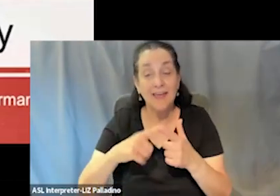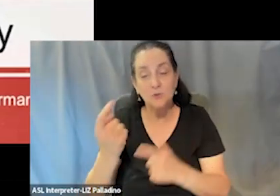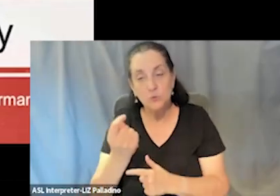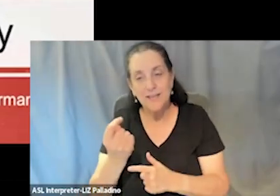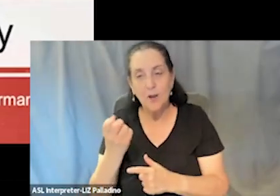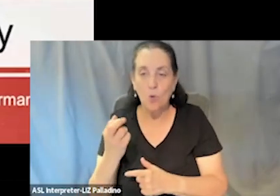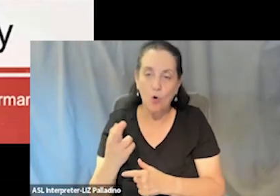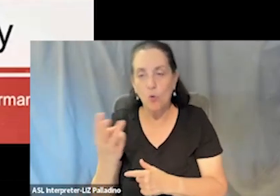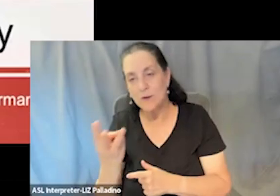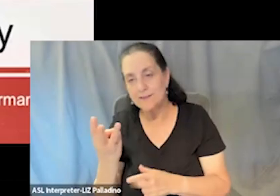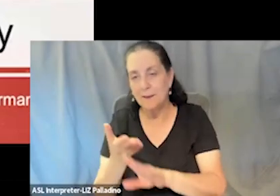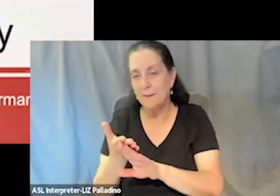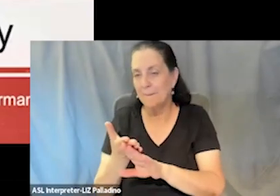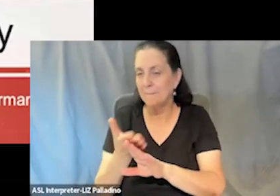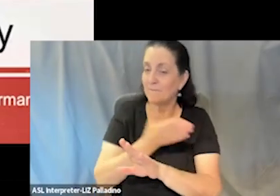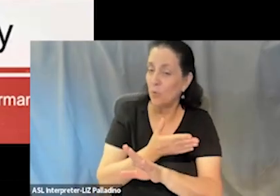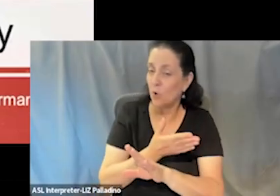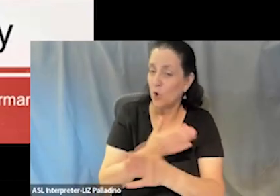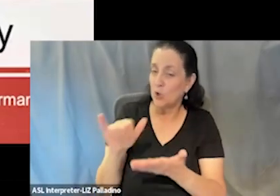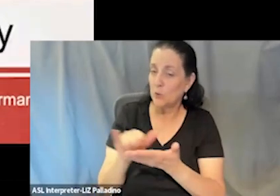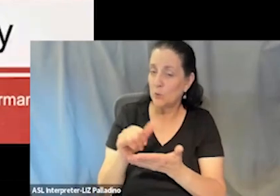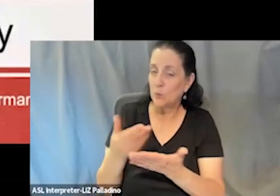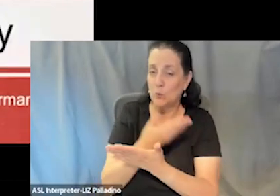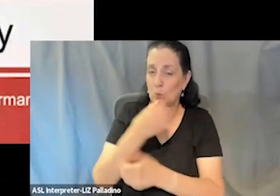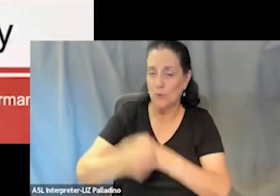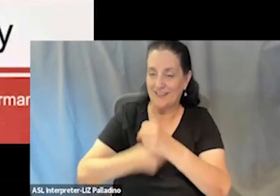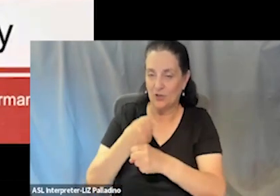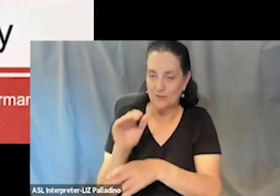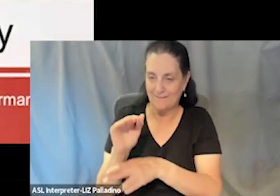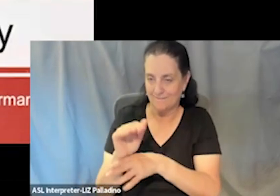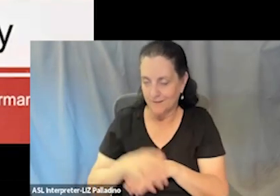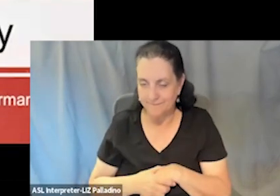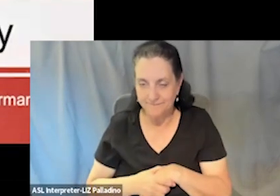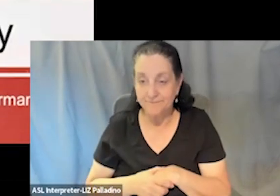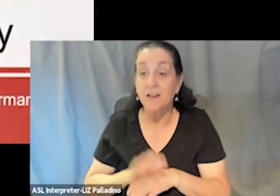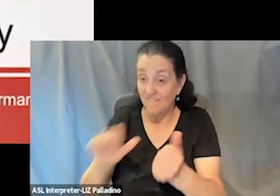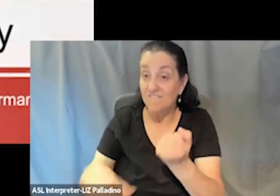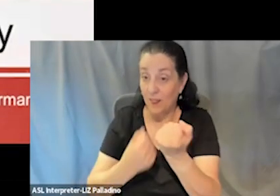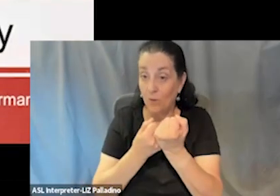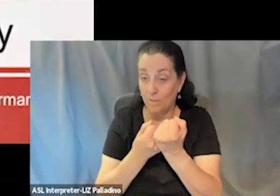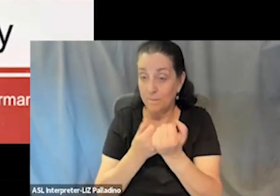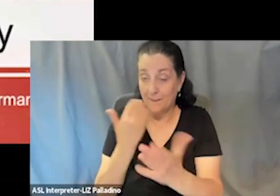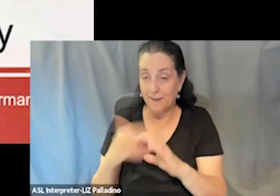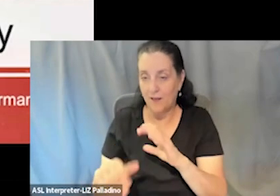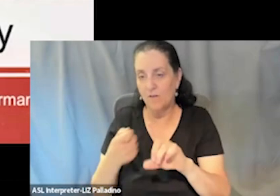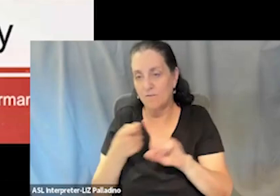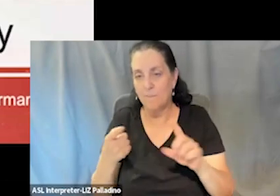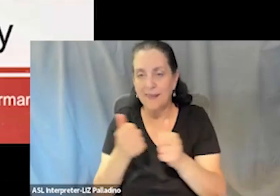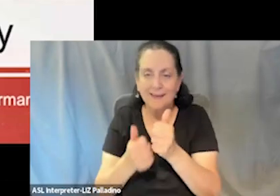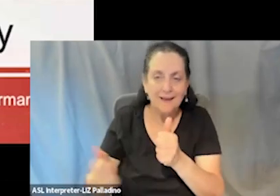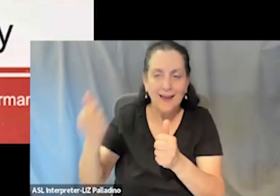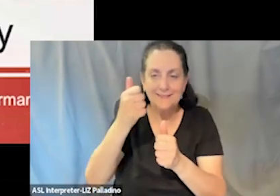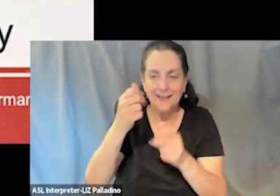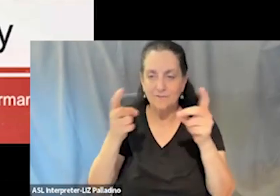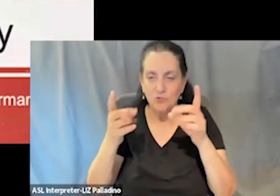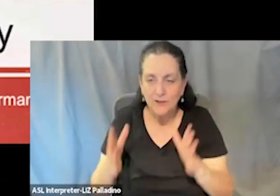or Wednesday before New Year's, there's usually a sort of follow-up email. It could be from the executive director again.